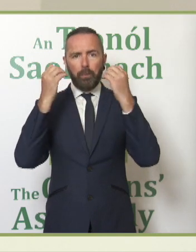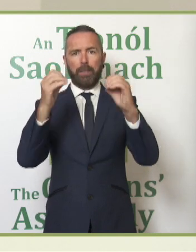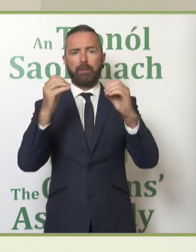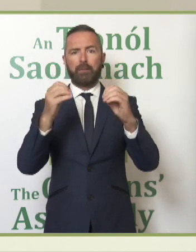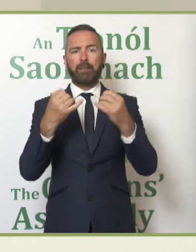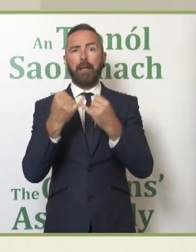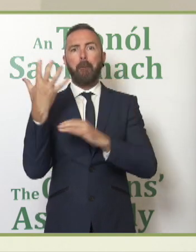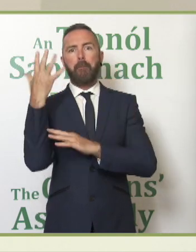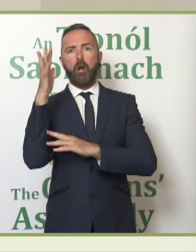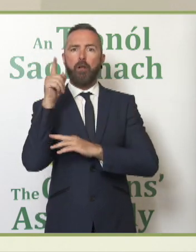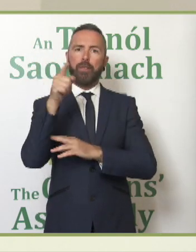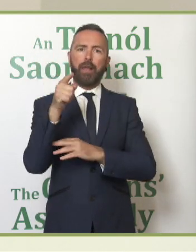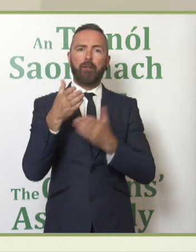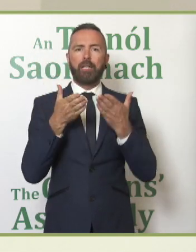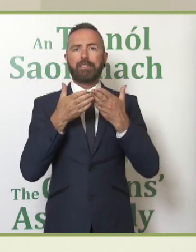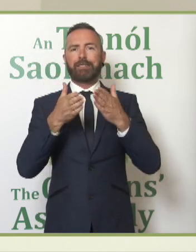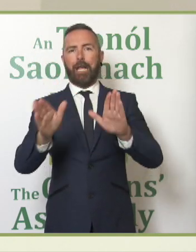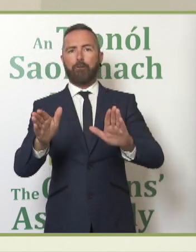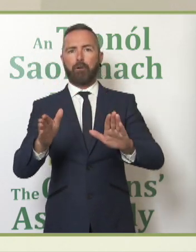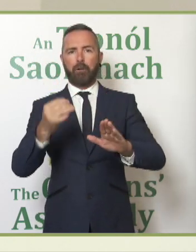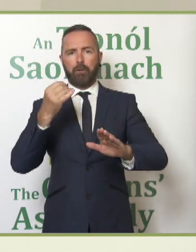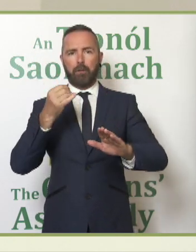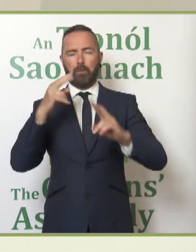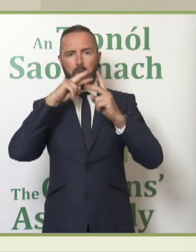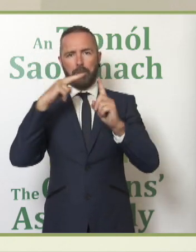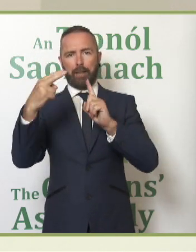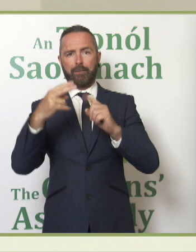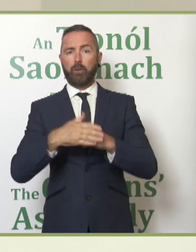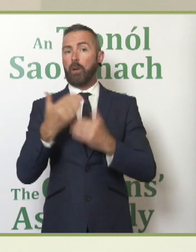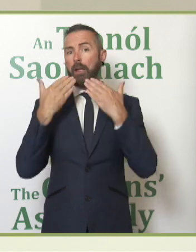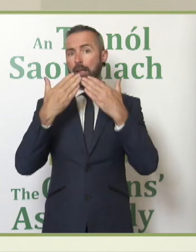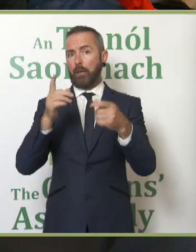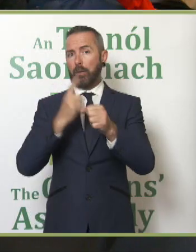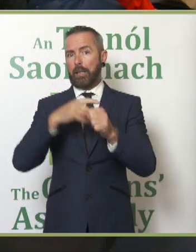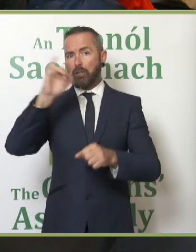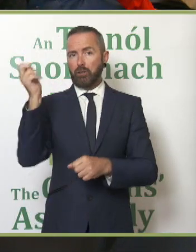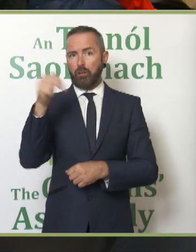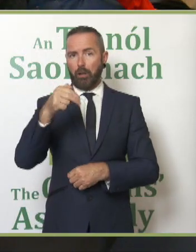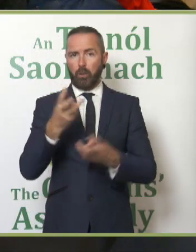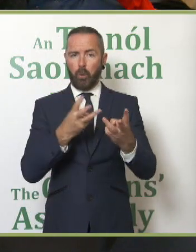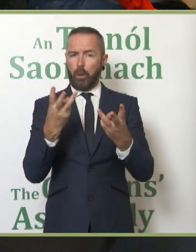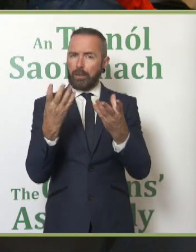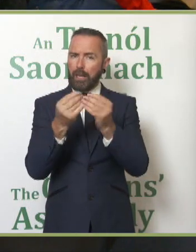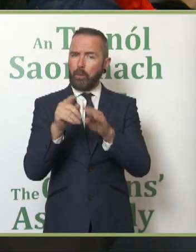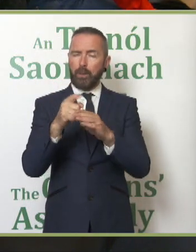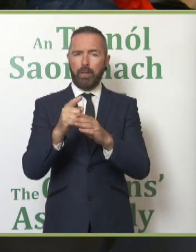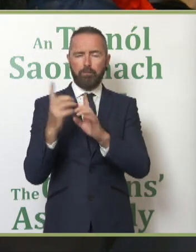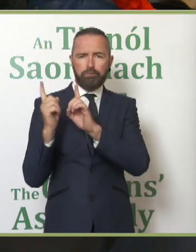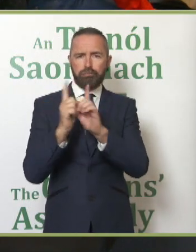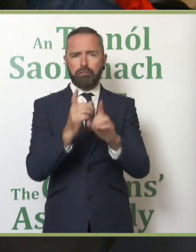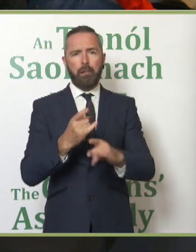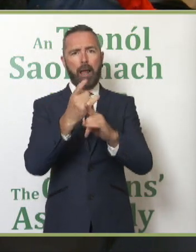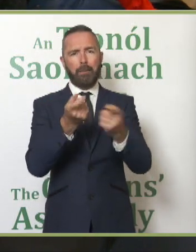population in general. So I think that's very well represented. So thanks, John. I know John is going to work very closely with us over the next few months to help us steer the assembly